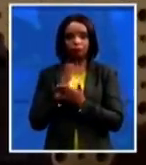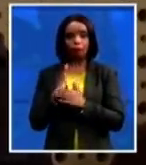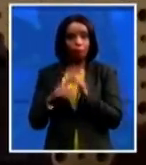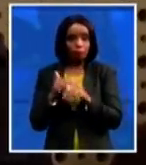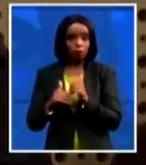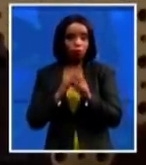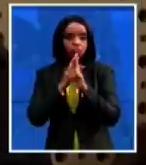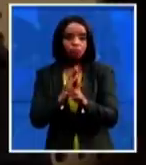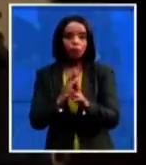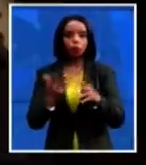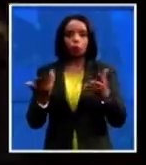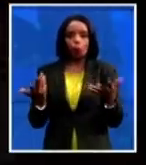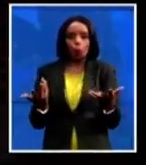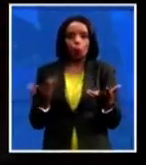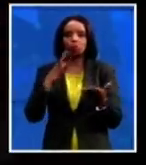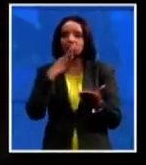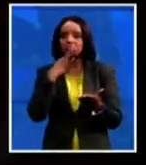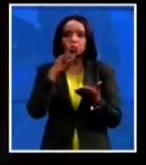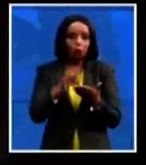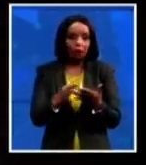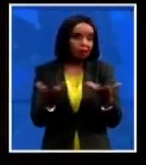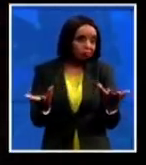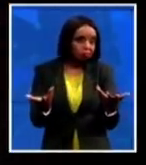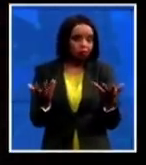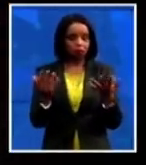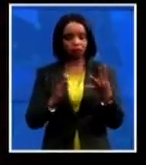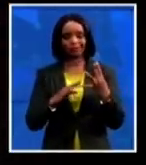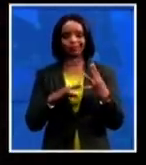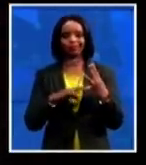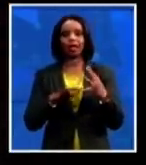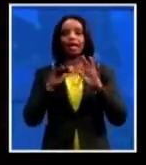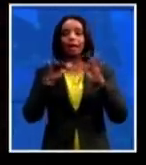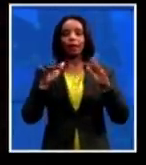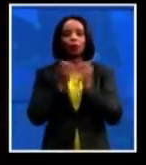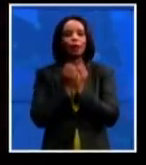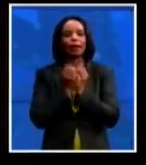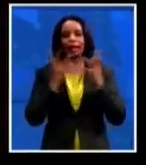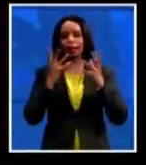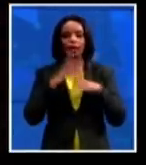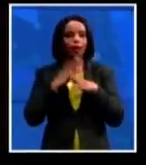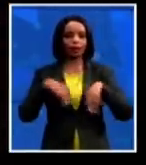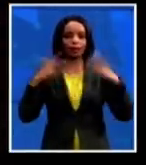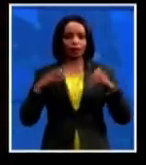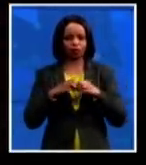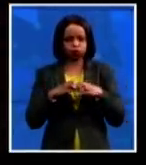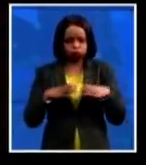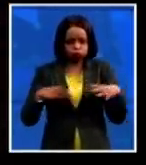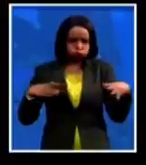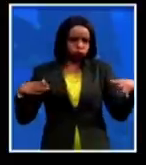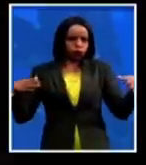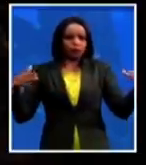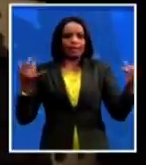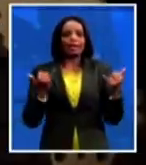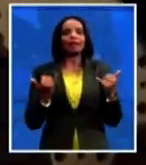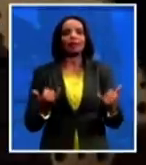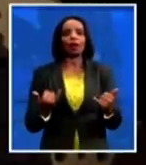last question is unemployment at its highest. 2 weeks ago, we learned from the quarterly labor survey, and 2 days ago, we